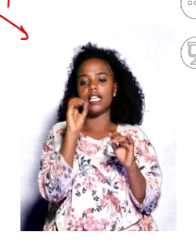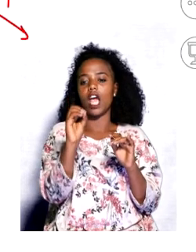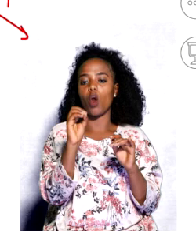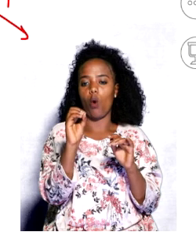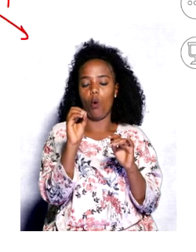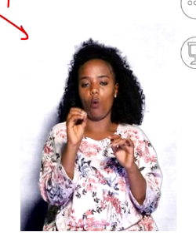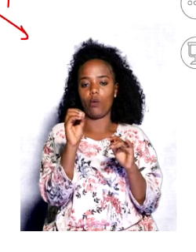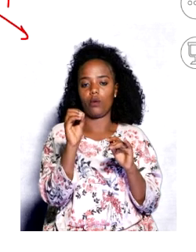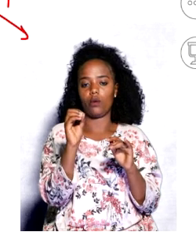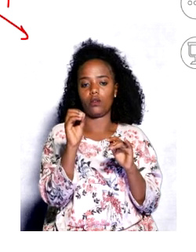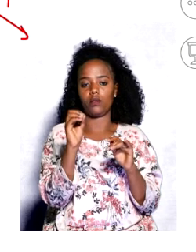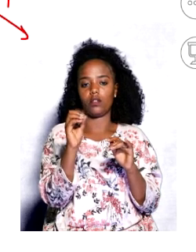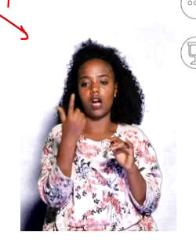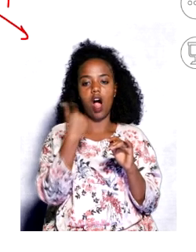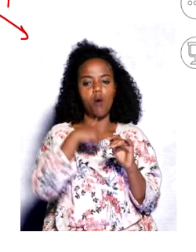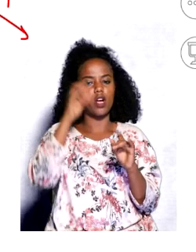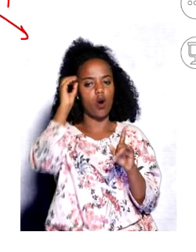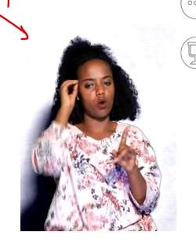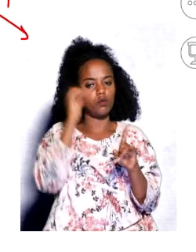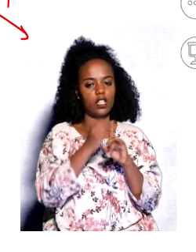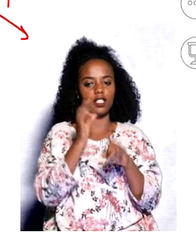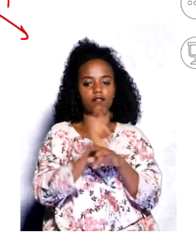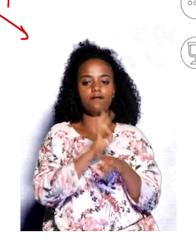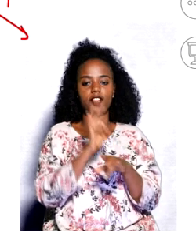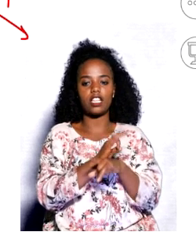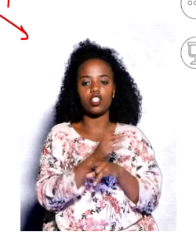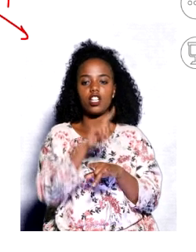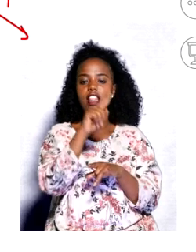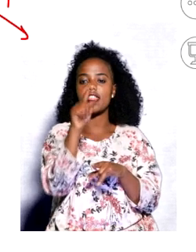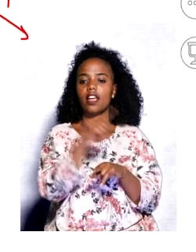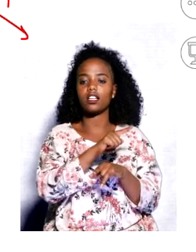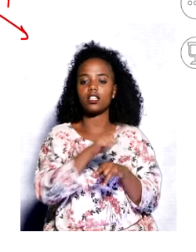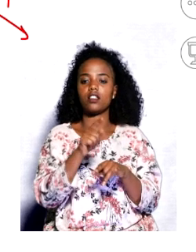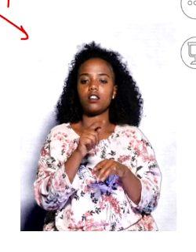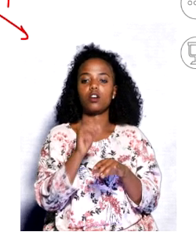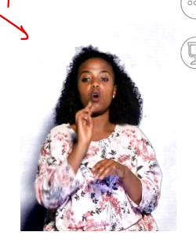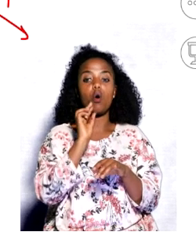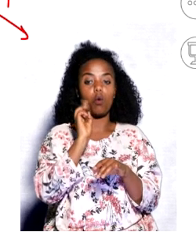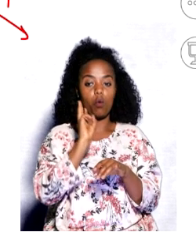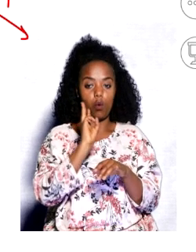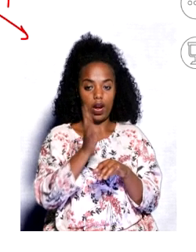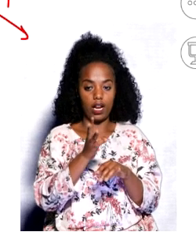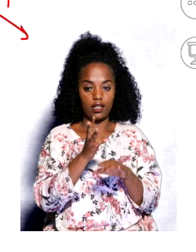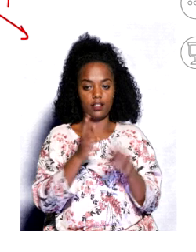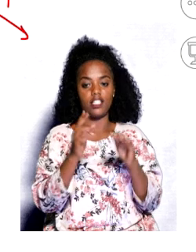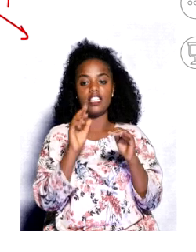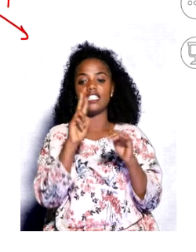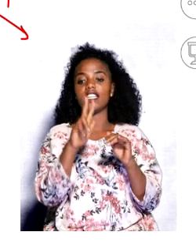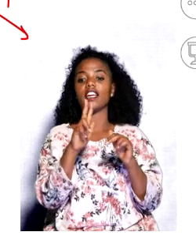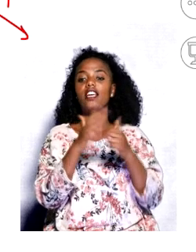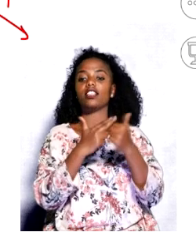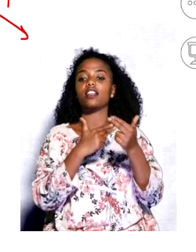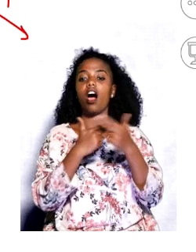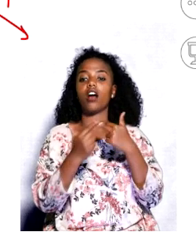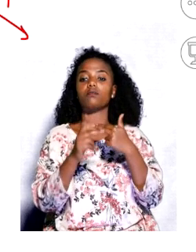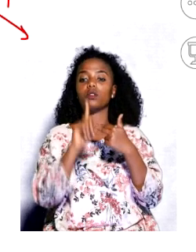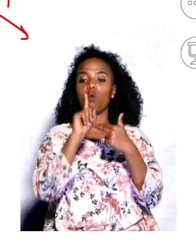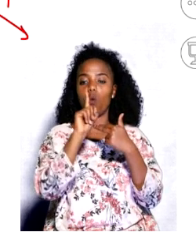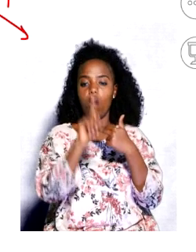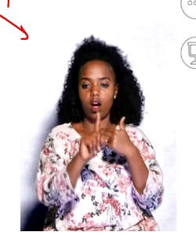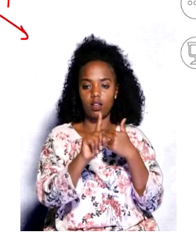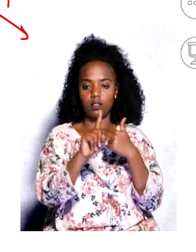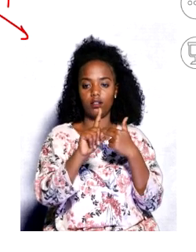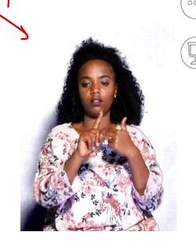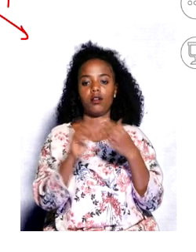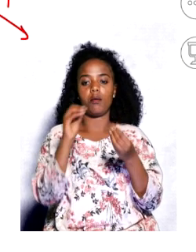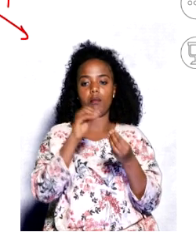1, 0, our objective function z will be this 3 times 1